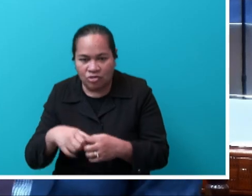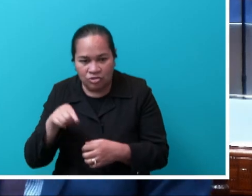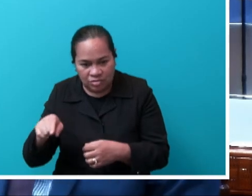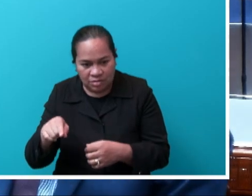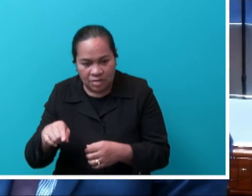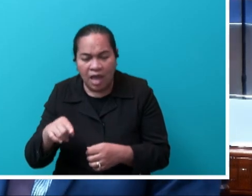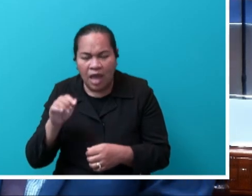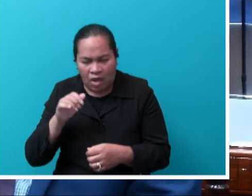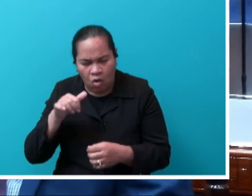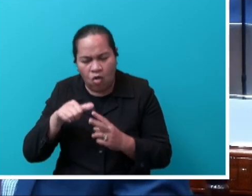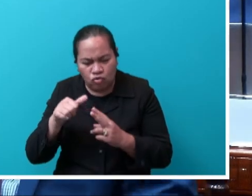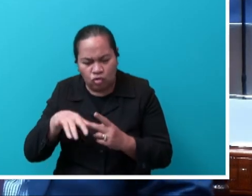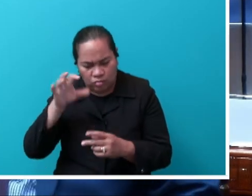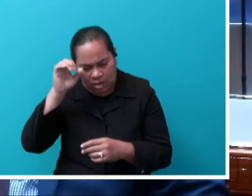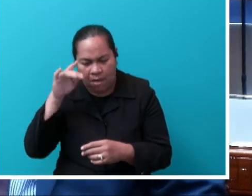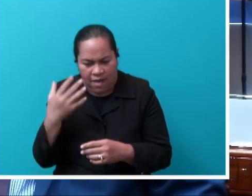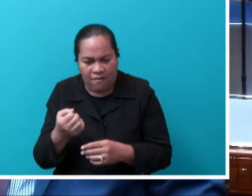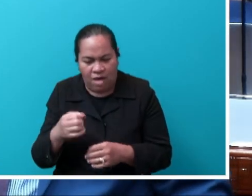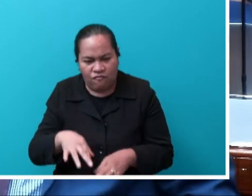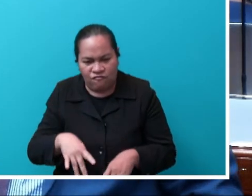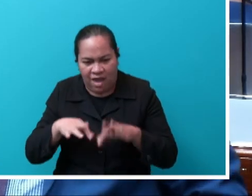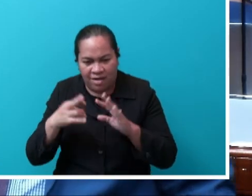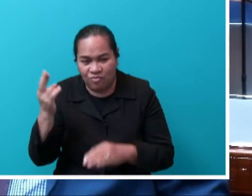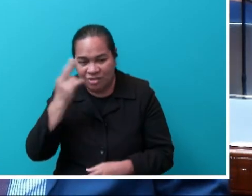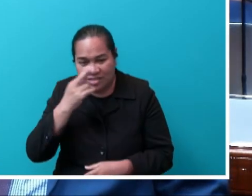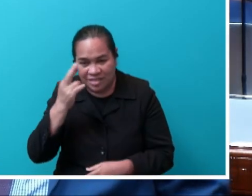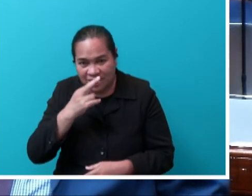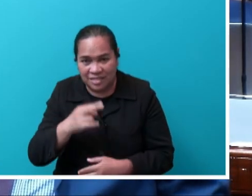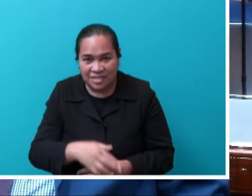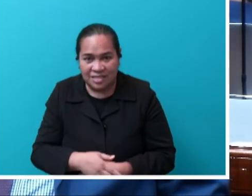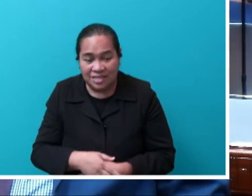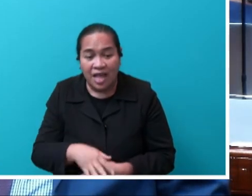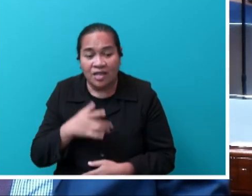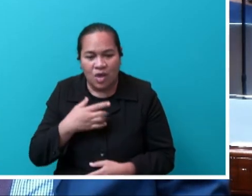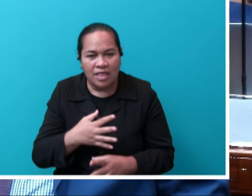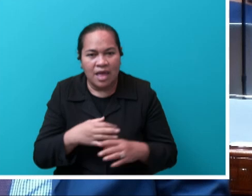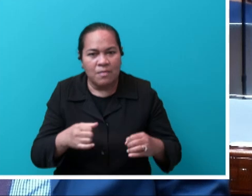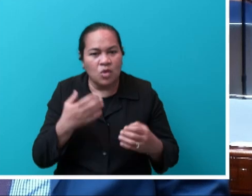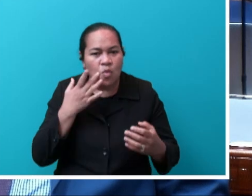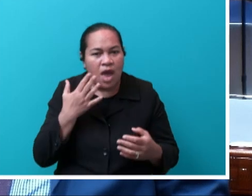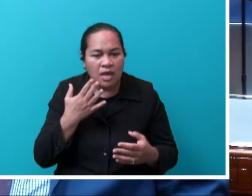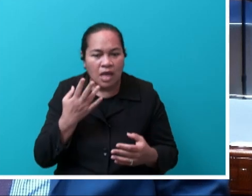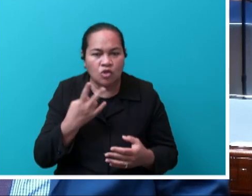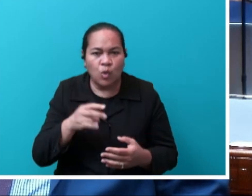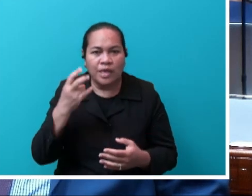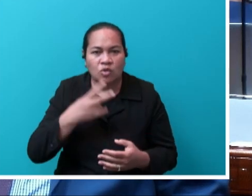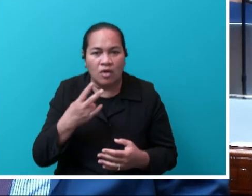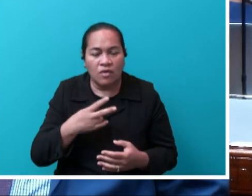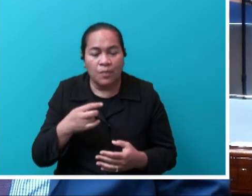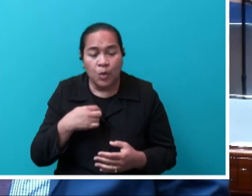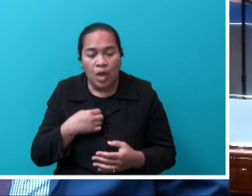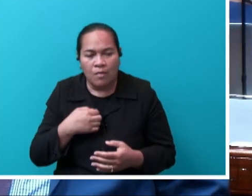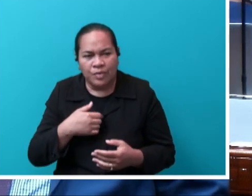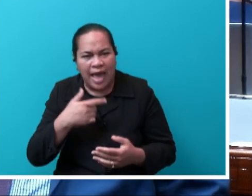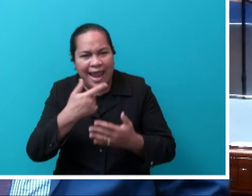flood risks which led to the damage in 2012. The design will consider the lessons learned